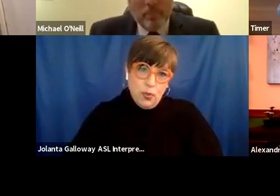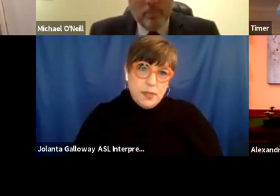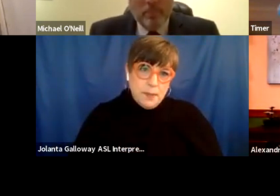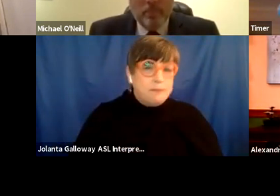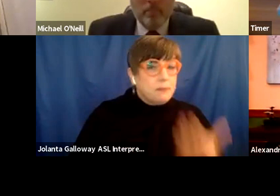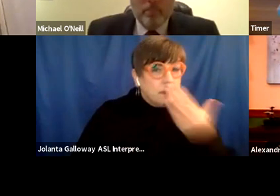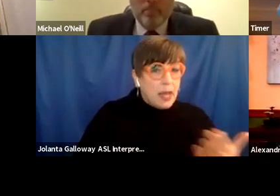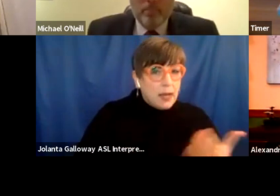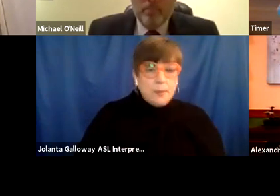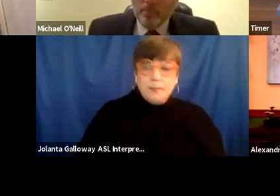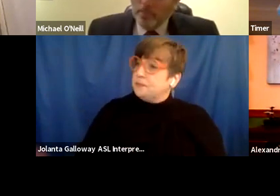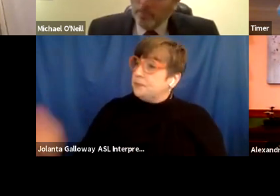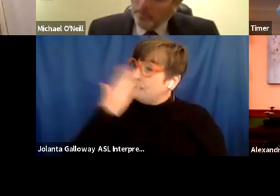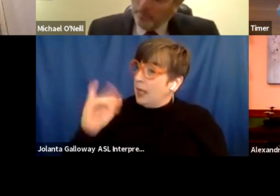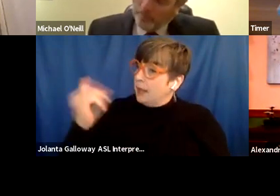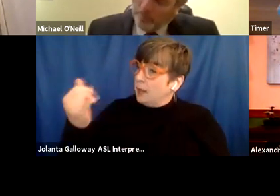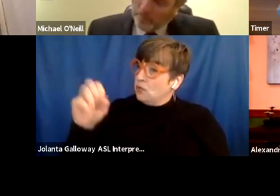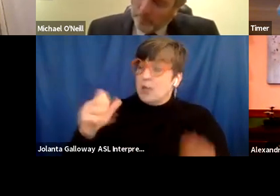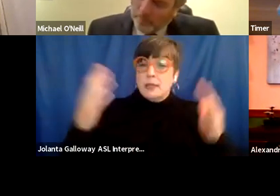speaker is Mike Heishman.